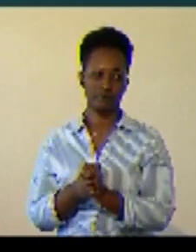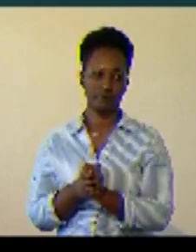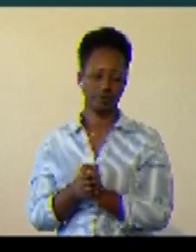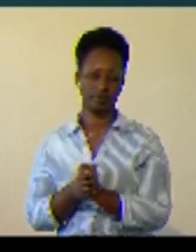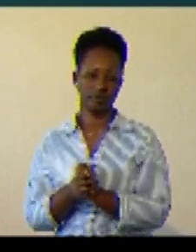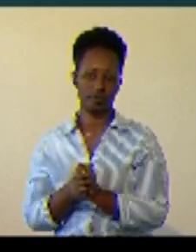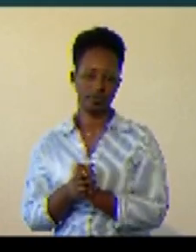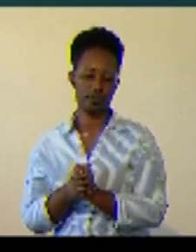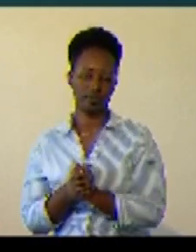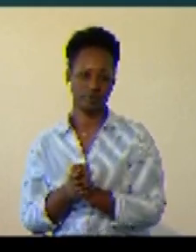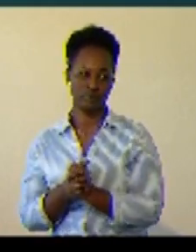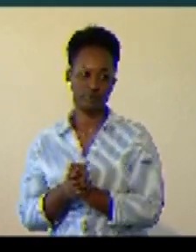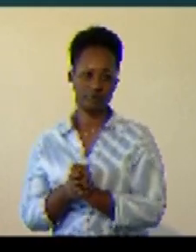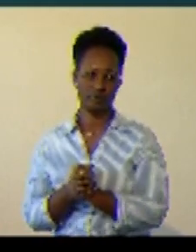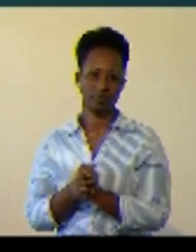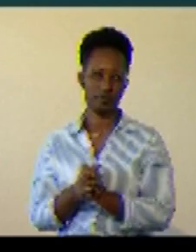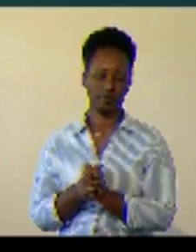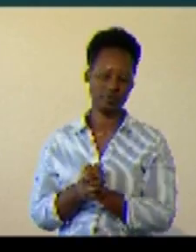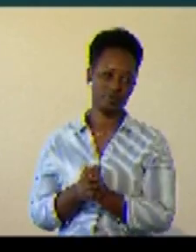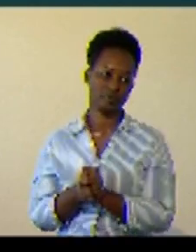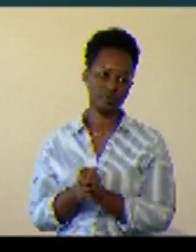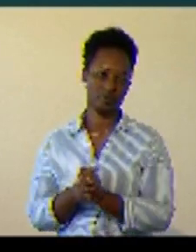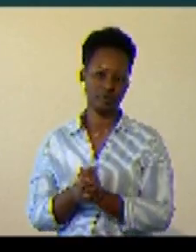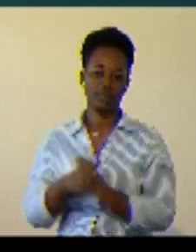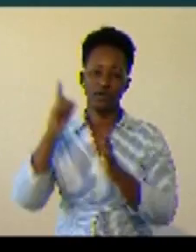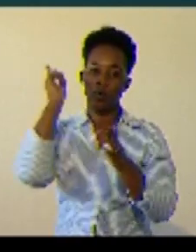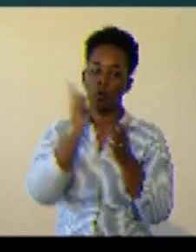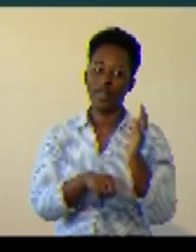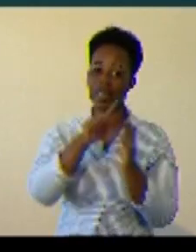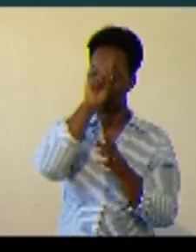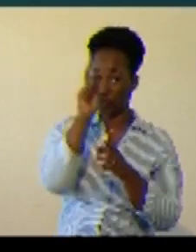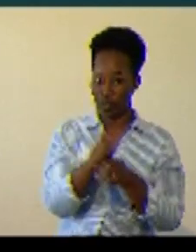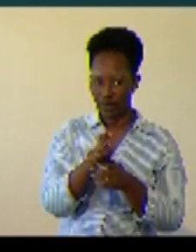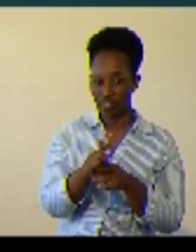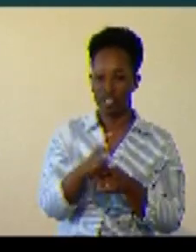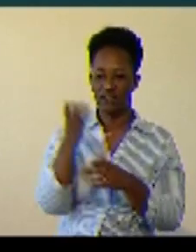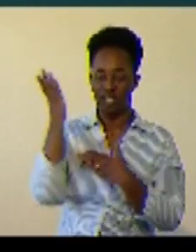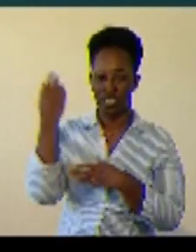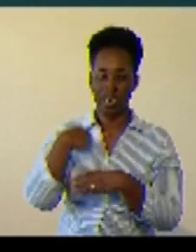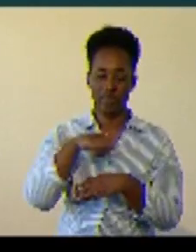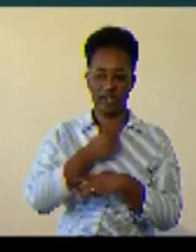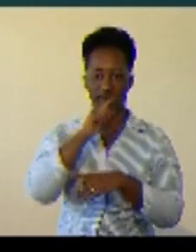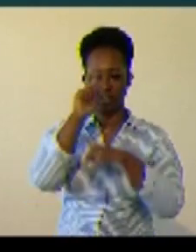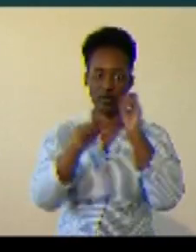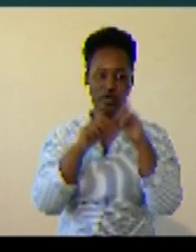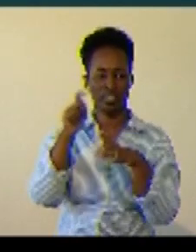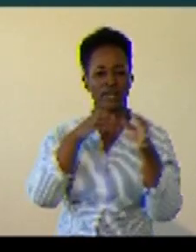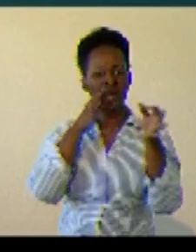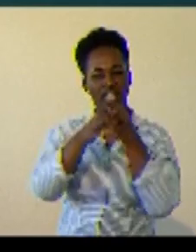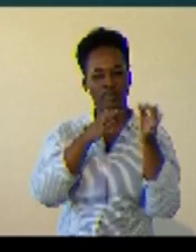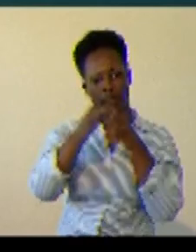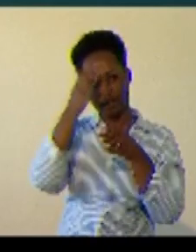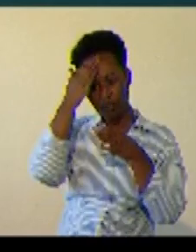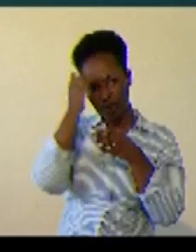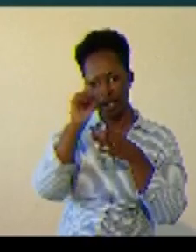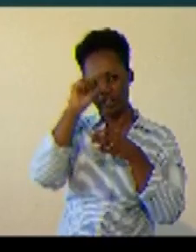7,740, 10,500. And what are the questions? Here we have the questions. Explain why the